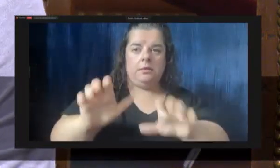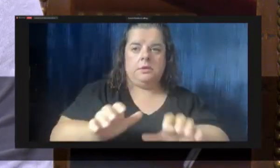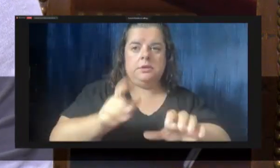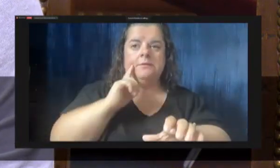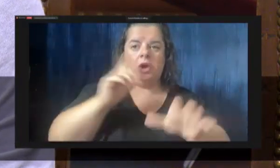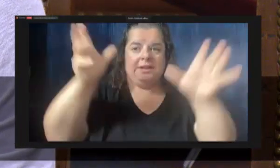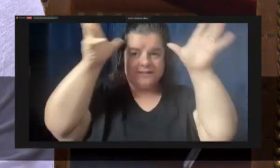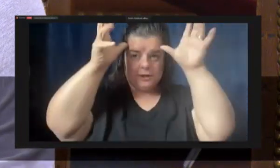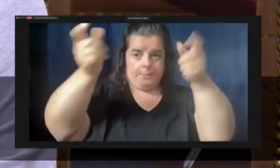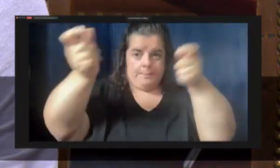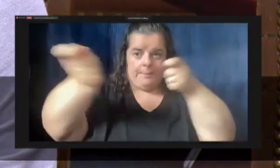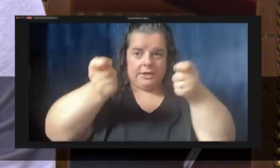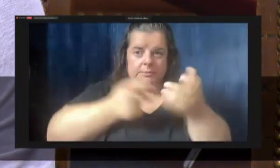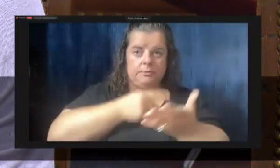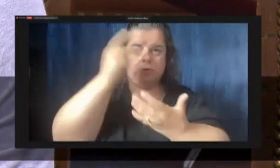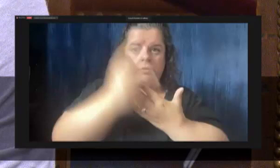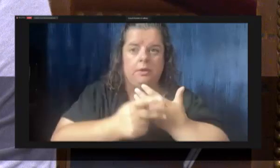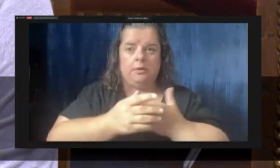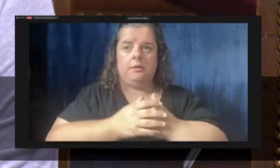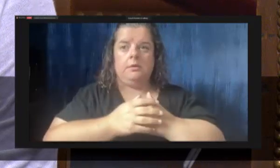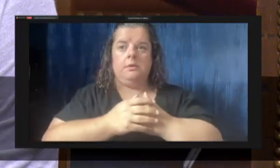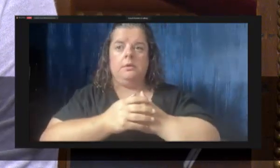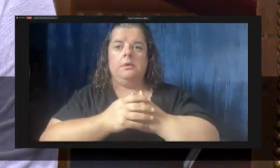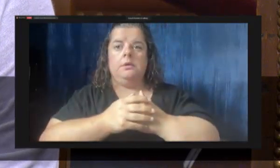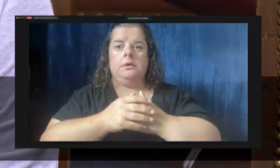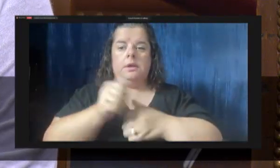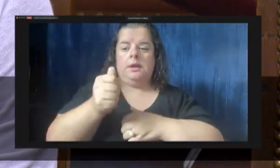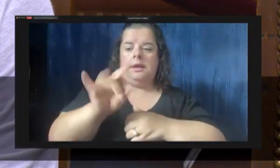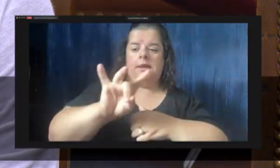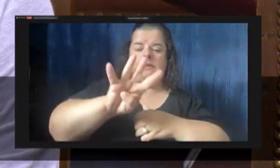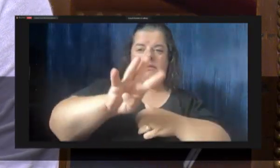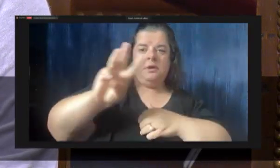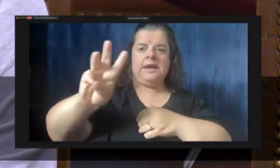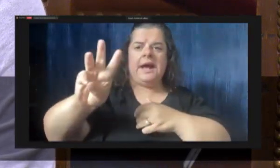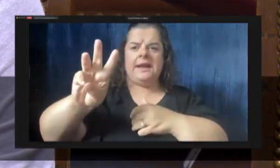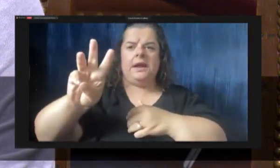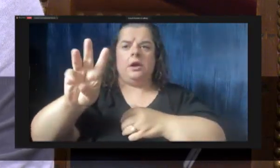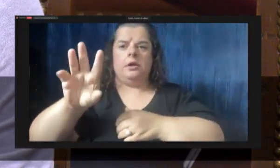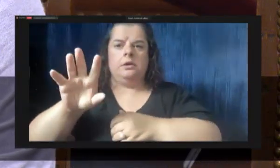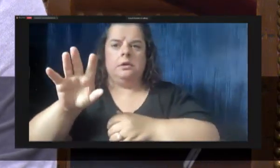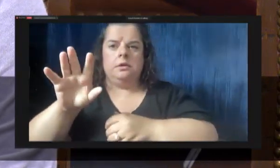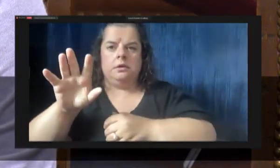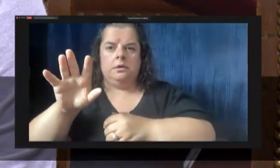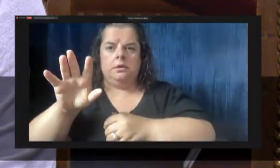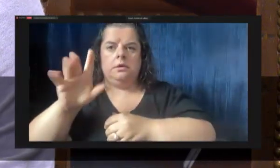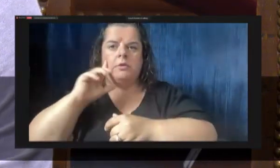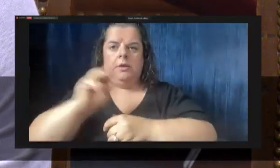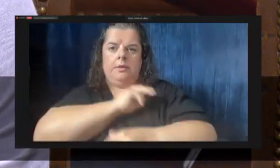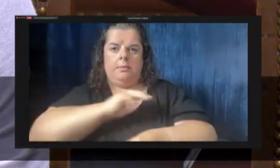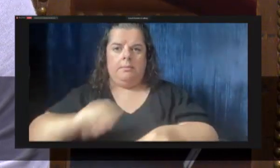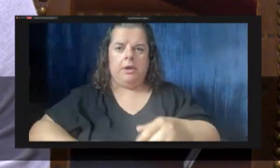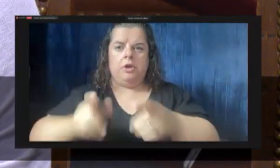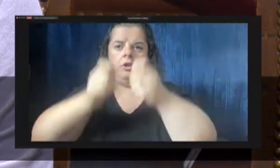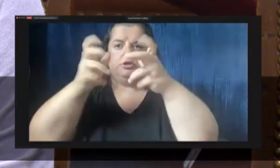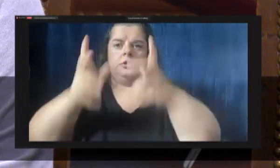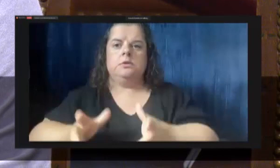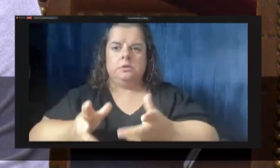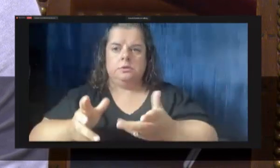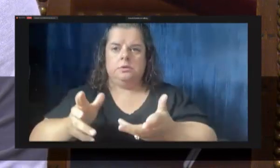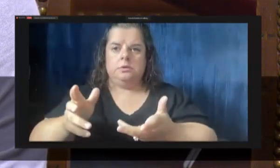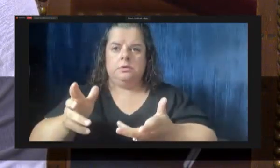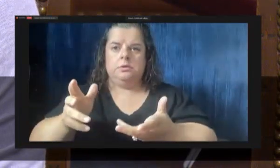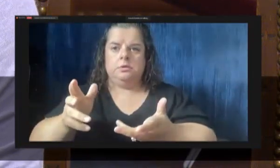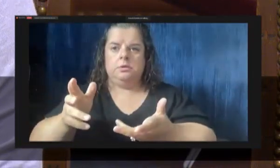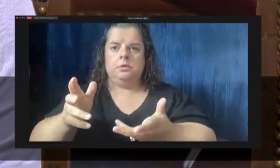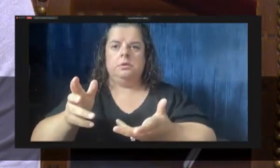program. And Bill 1846, Resolution authorizing the Mayor and the Director of the Department of Public Safety to